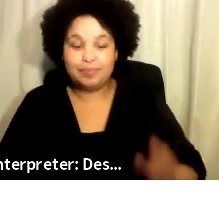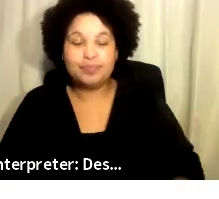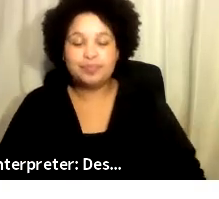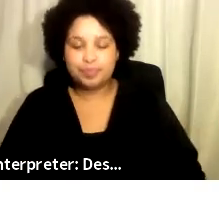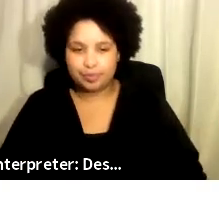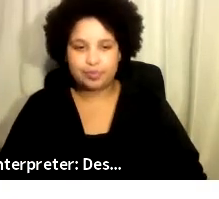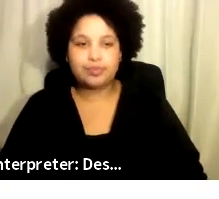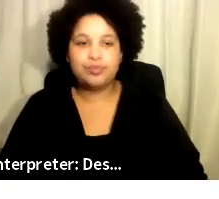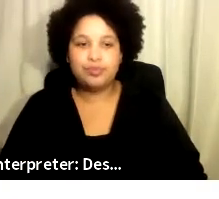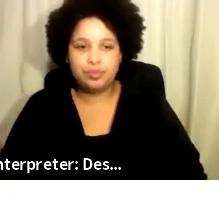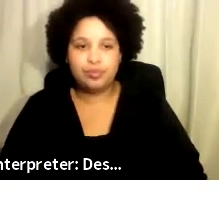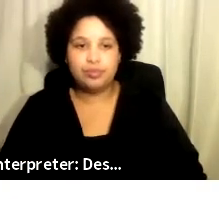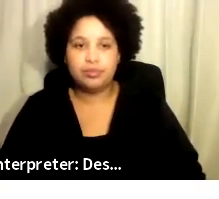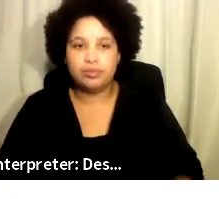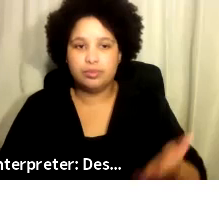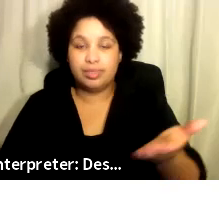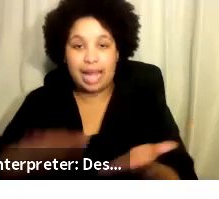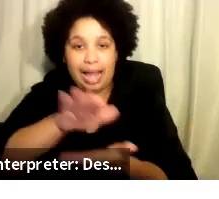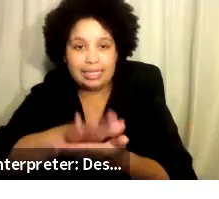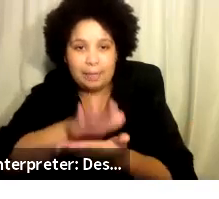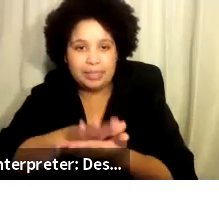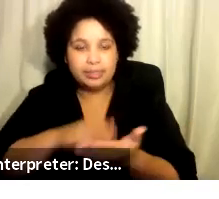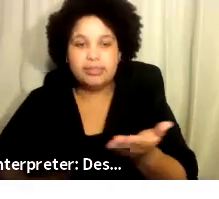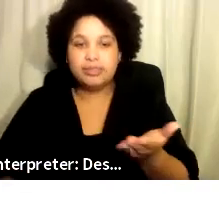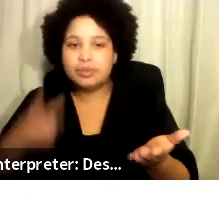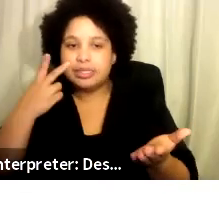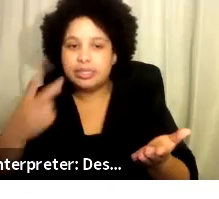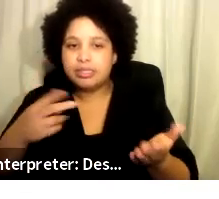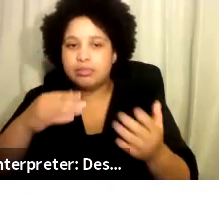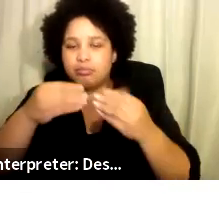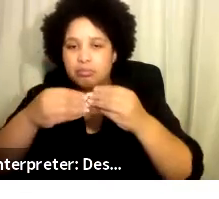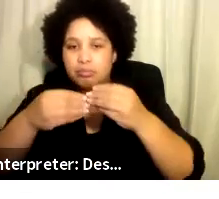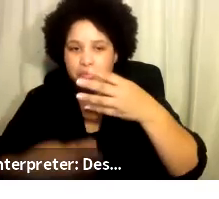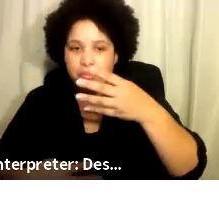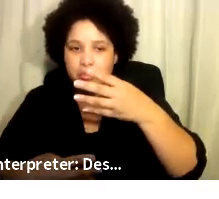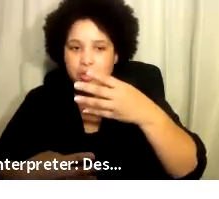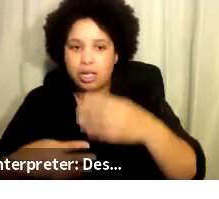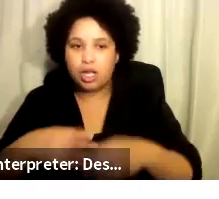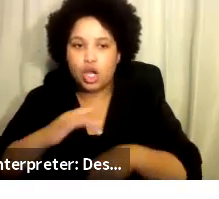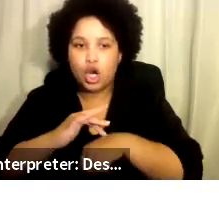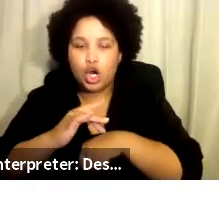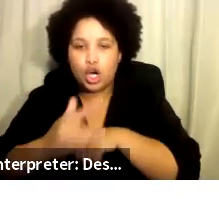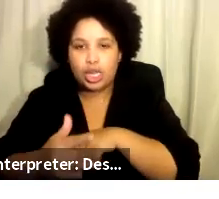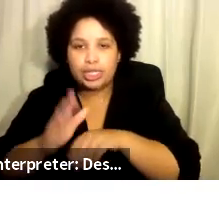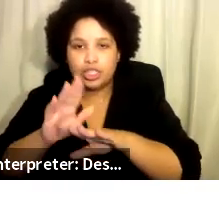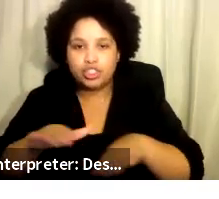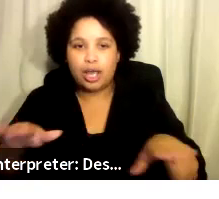Okay, so here in academics, you would go down to early childhood